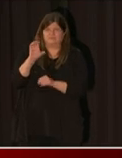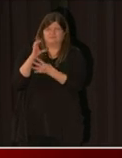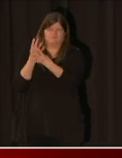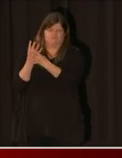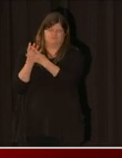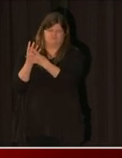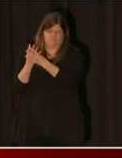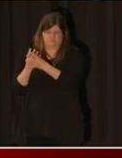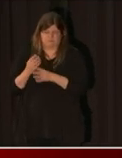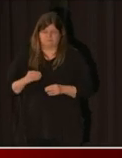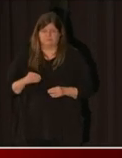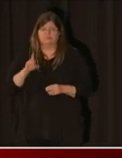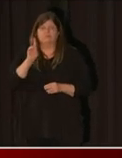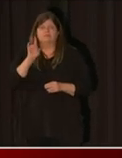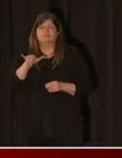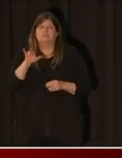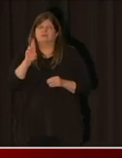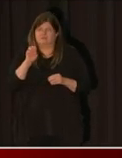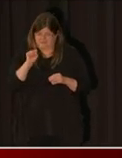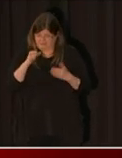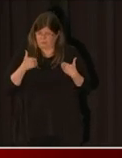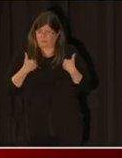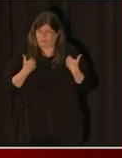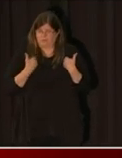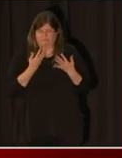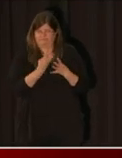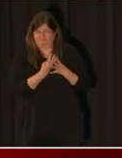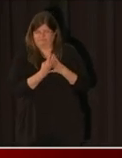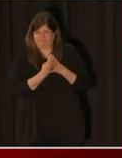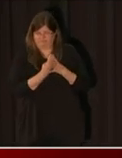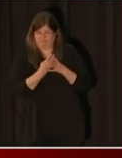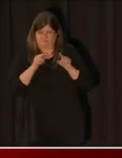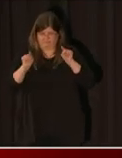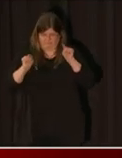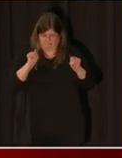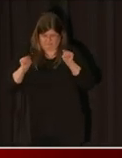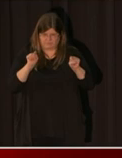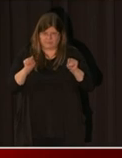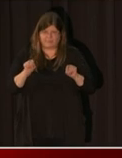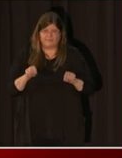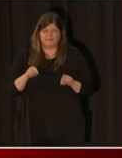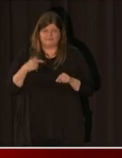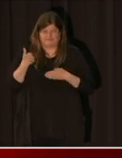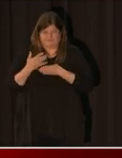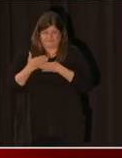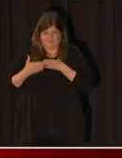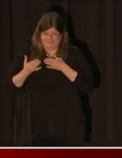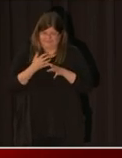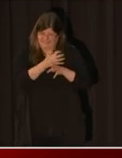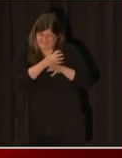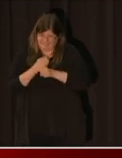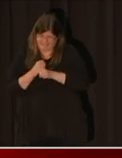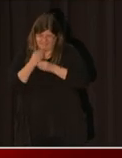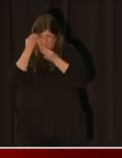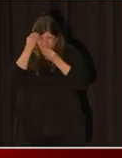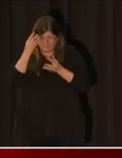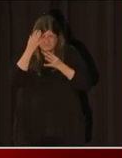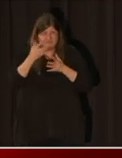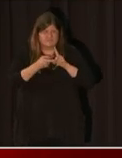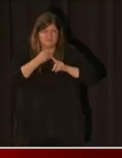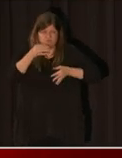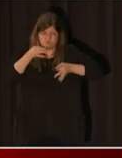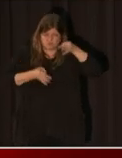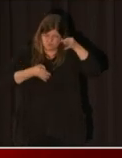DYRS facilities. Over the weekend, you may know that we received some information from the court in response to